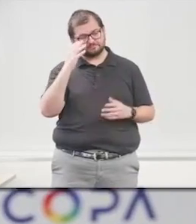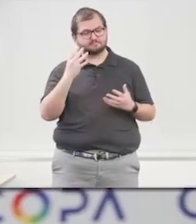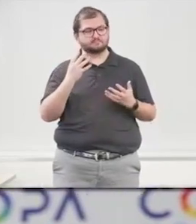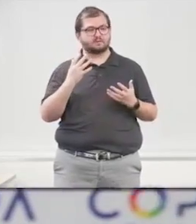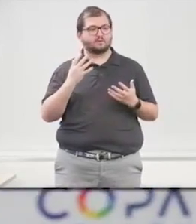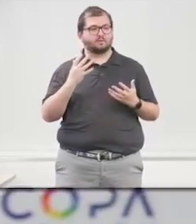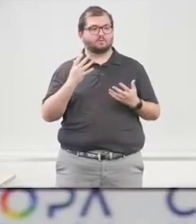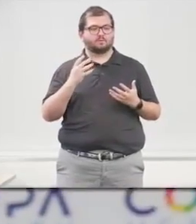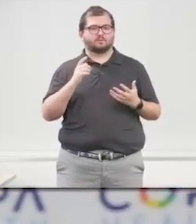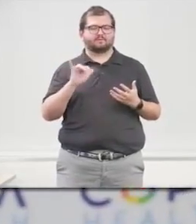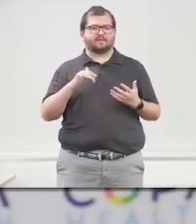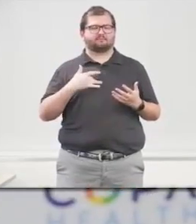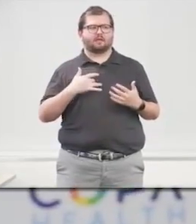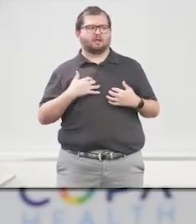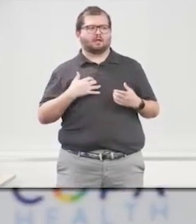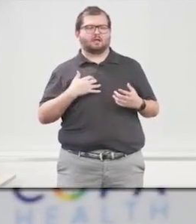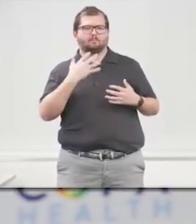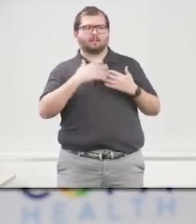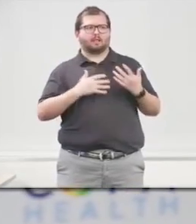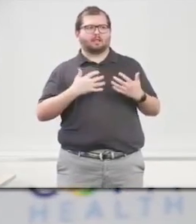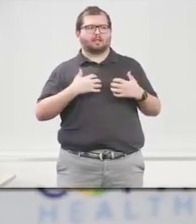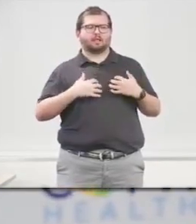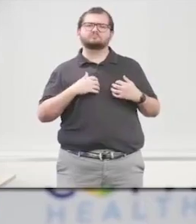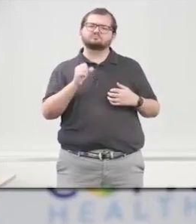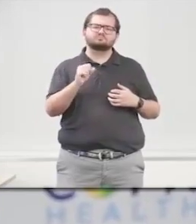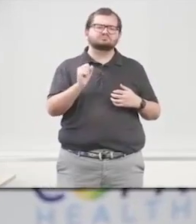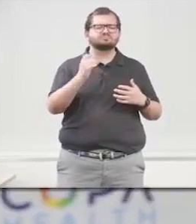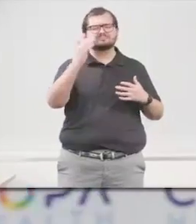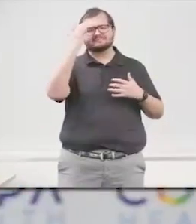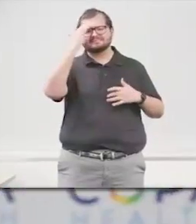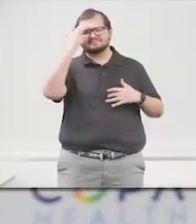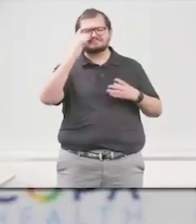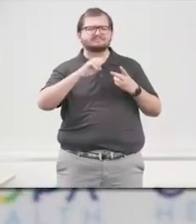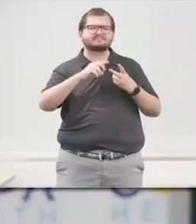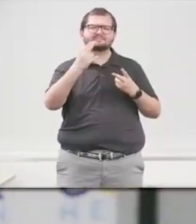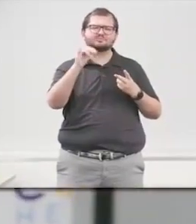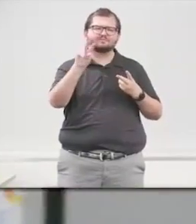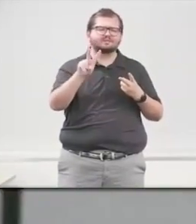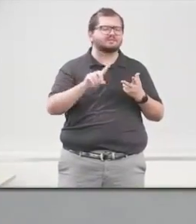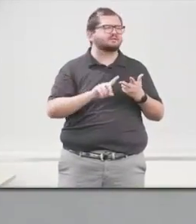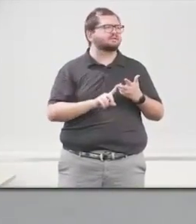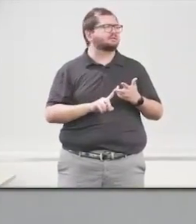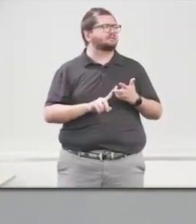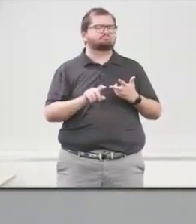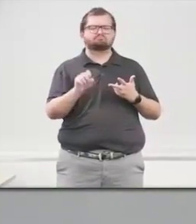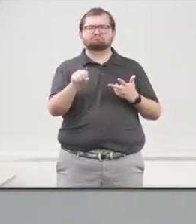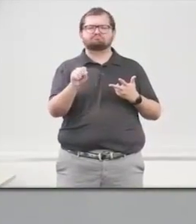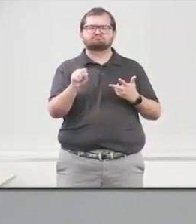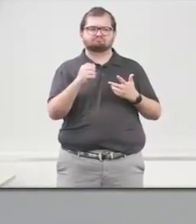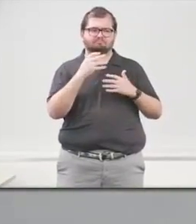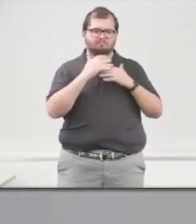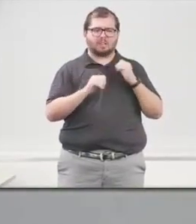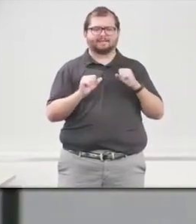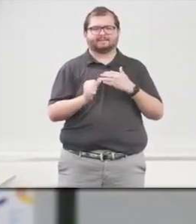remove that stigma. Yes, there is diseases. Yes, there is HIV. Yes, there's bad things in blood